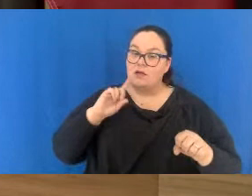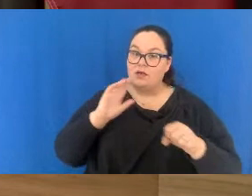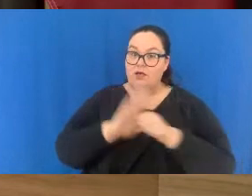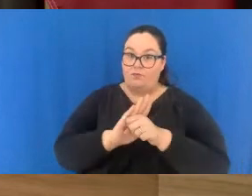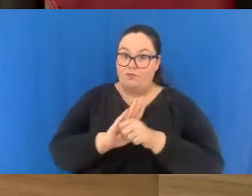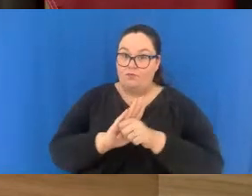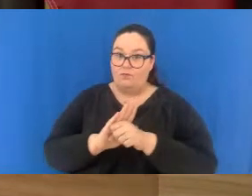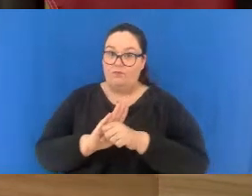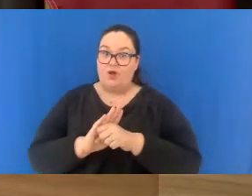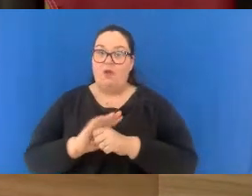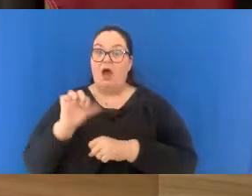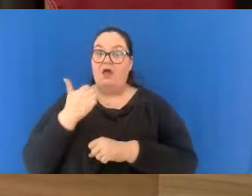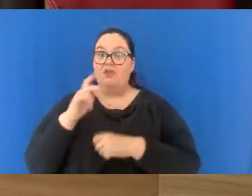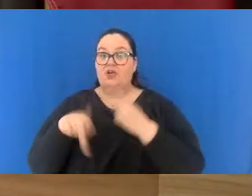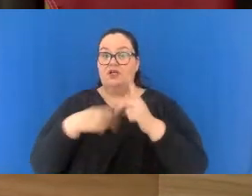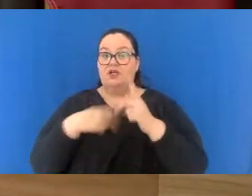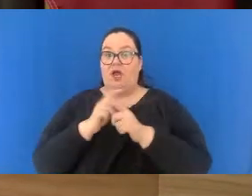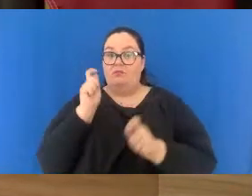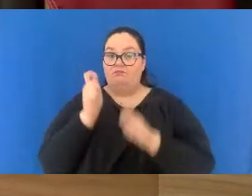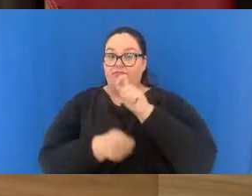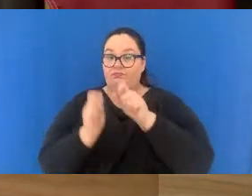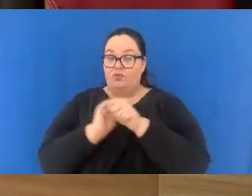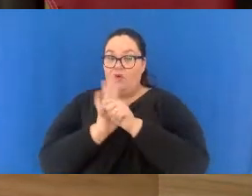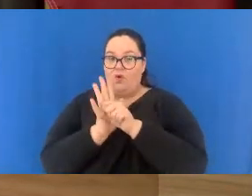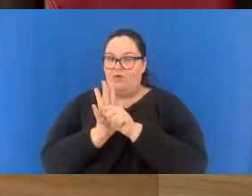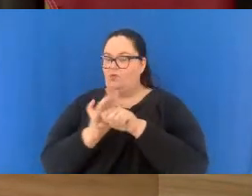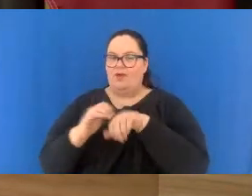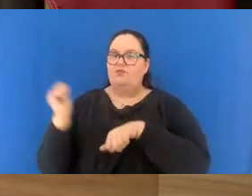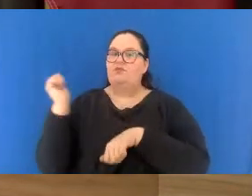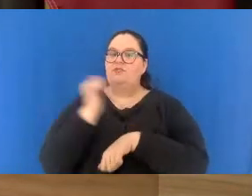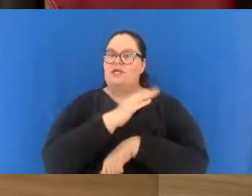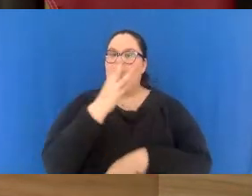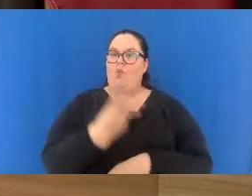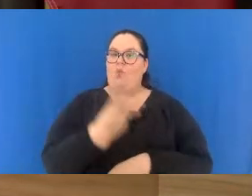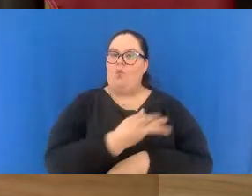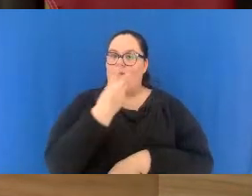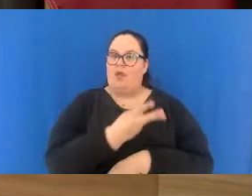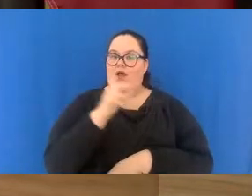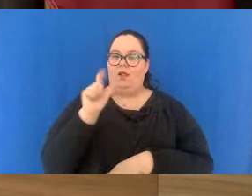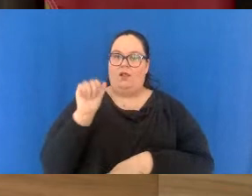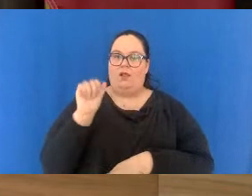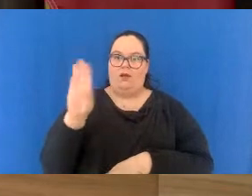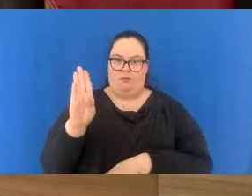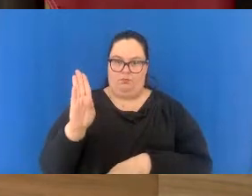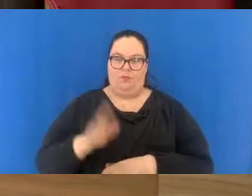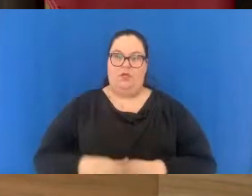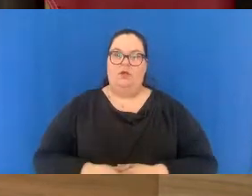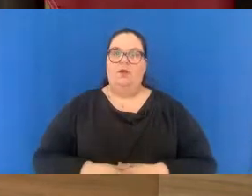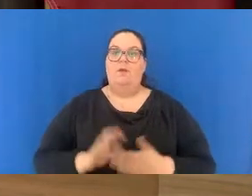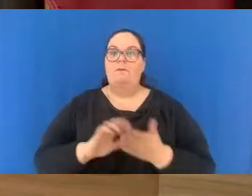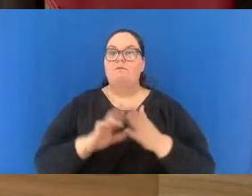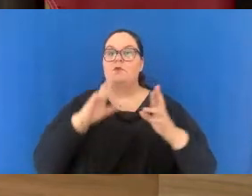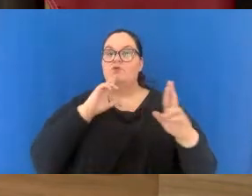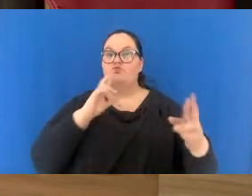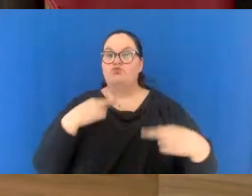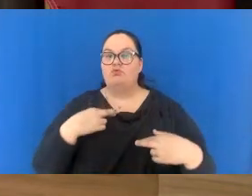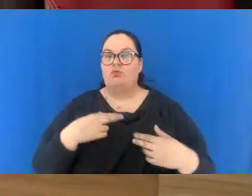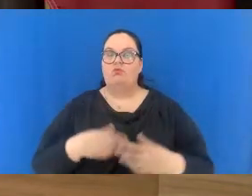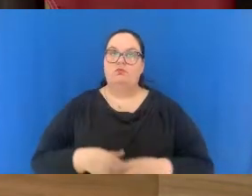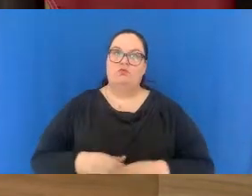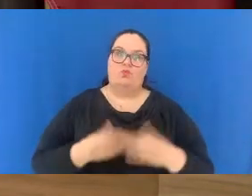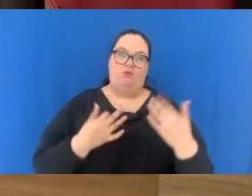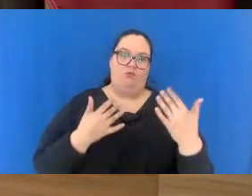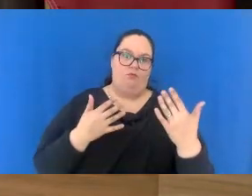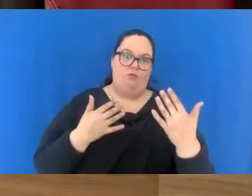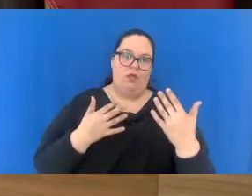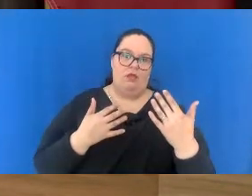completely confirm them, because again, we have to send them to the National Microbiology Laboratory, we won't be able to get results